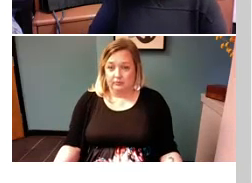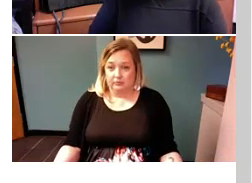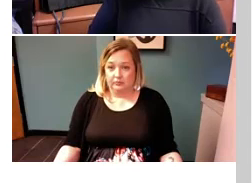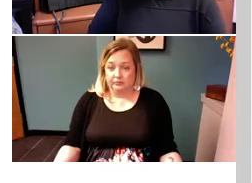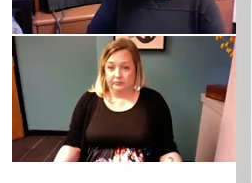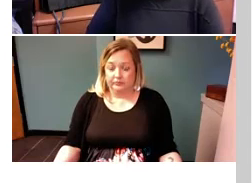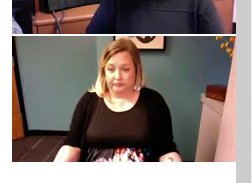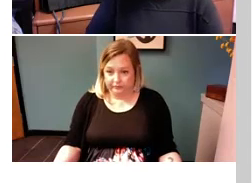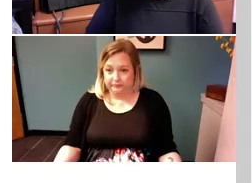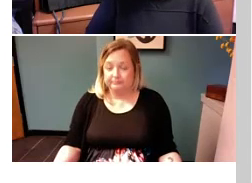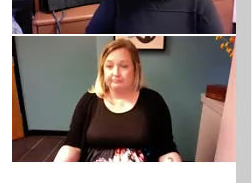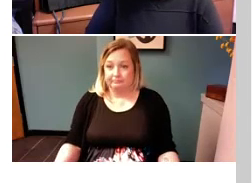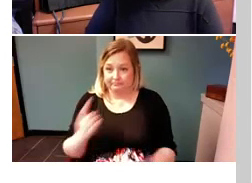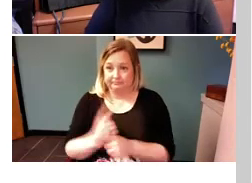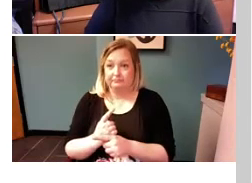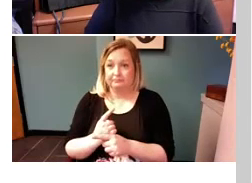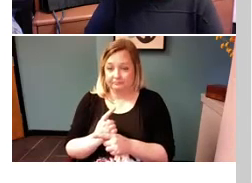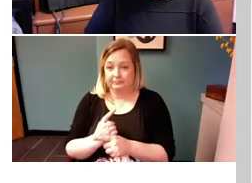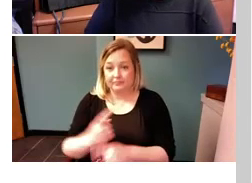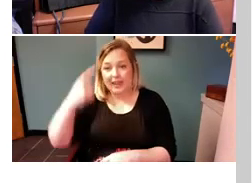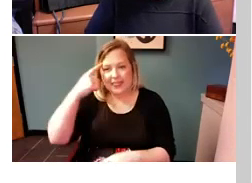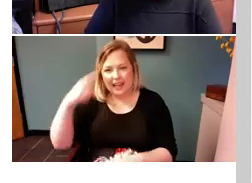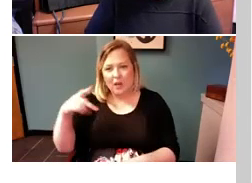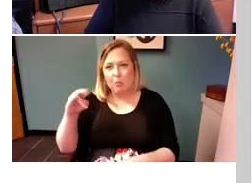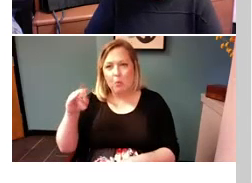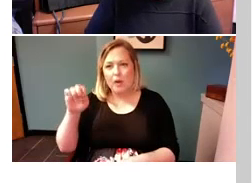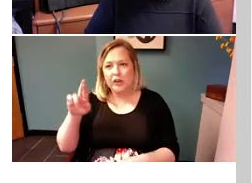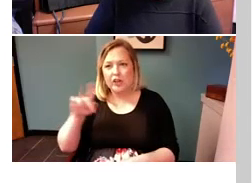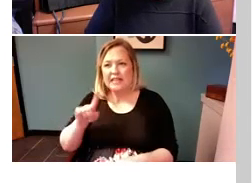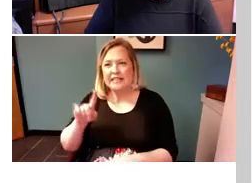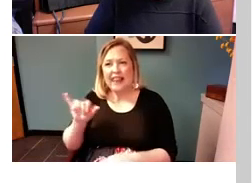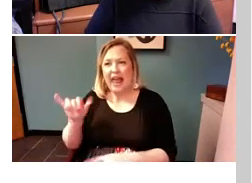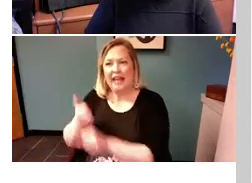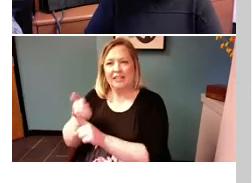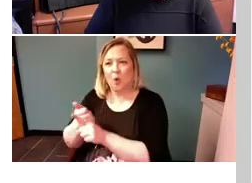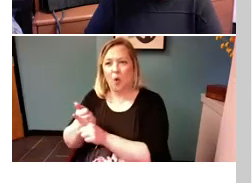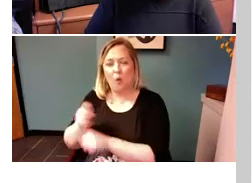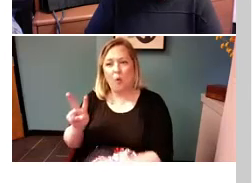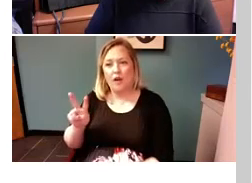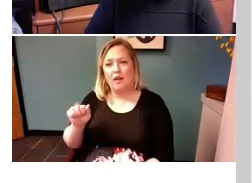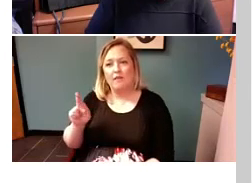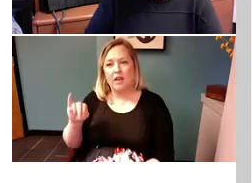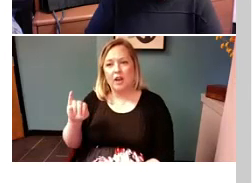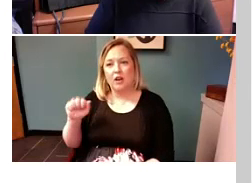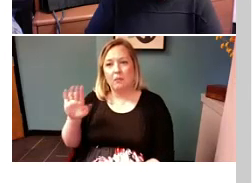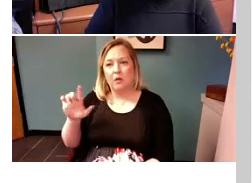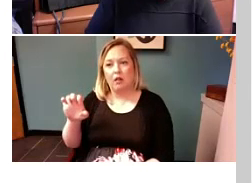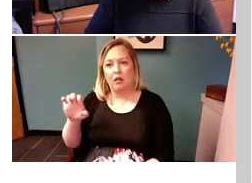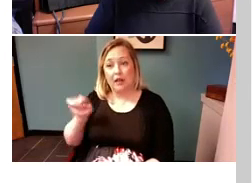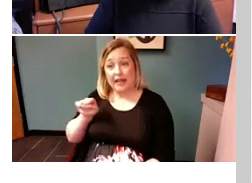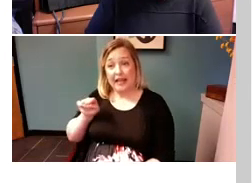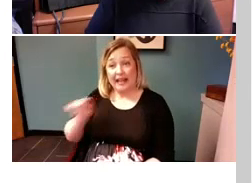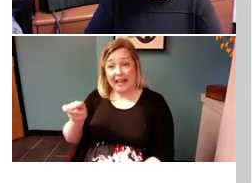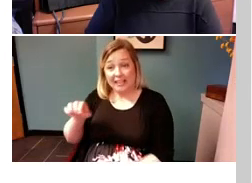Right. So pointer, think of a pointer as its own variable, right? So a pointer is a variable that stores addresses.